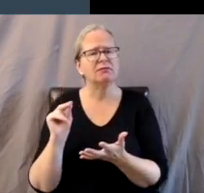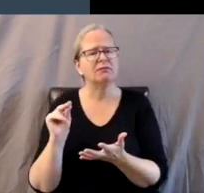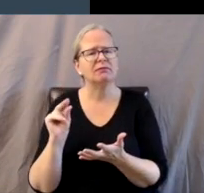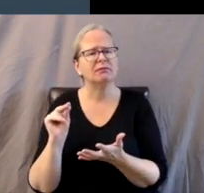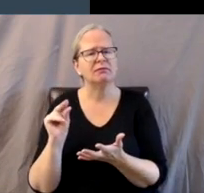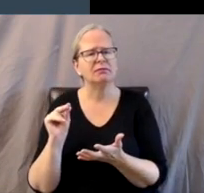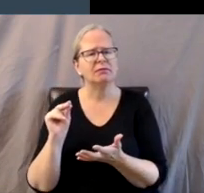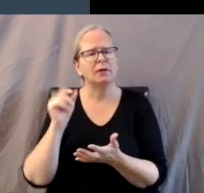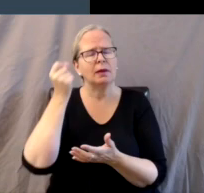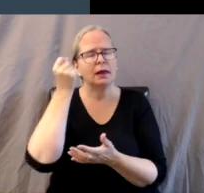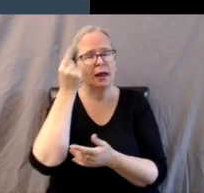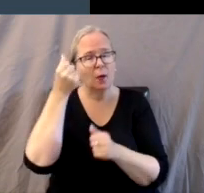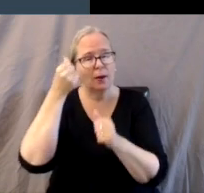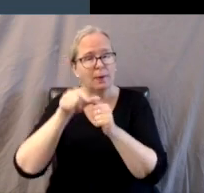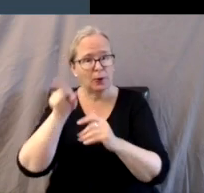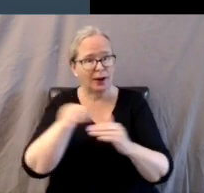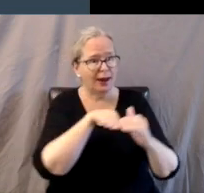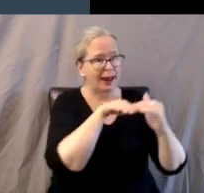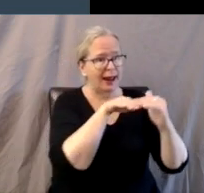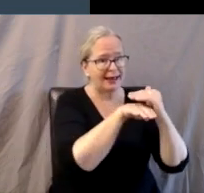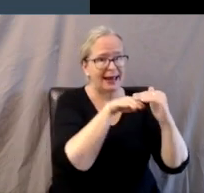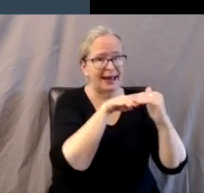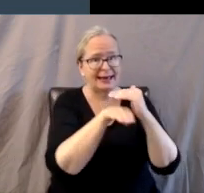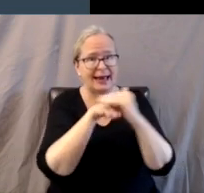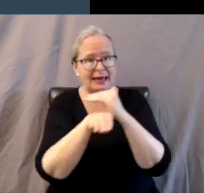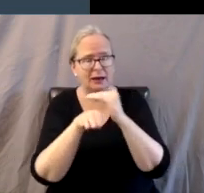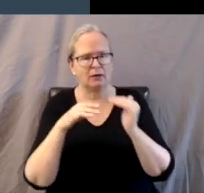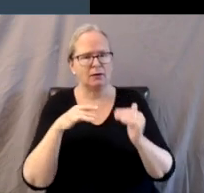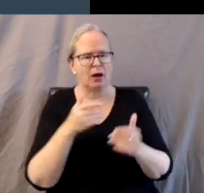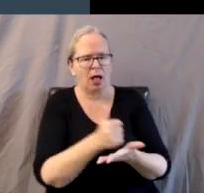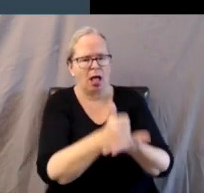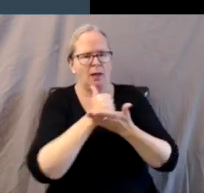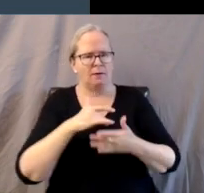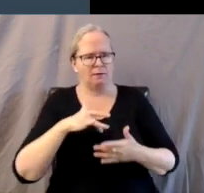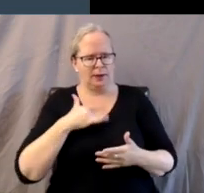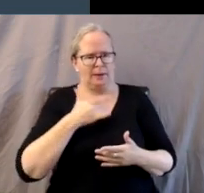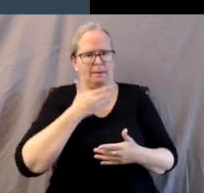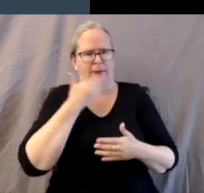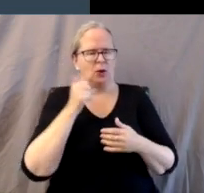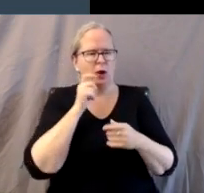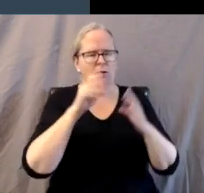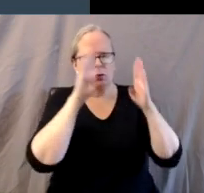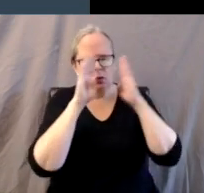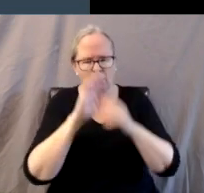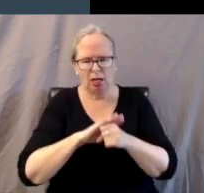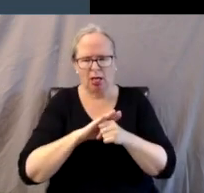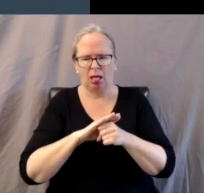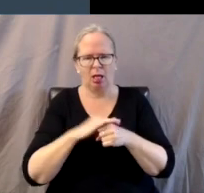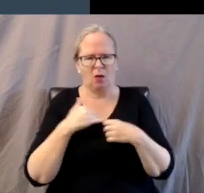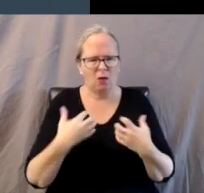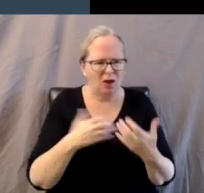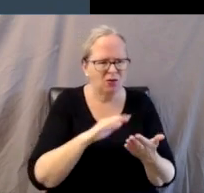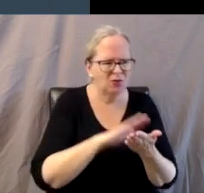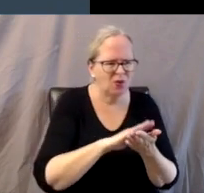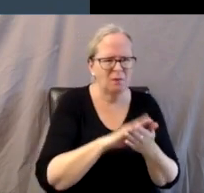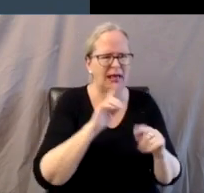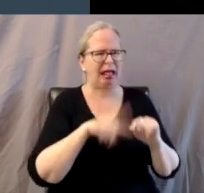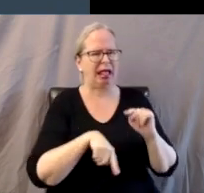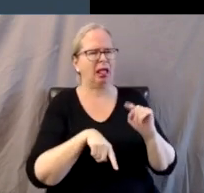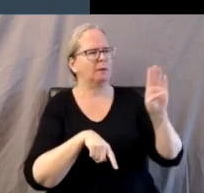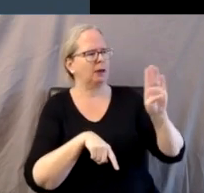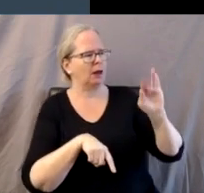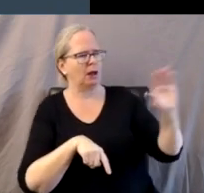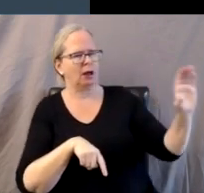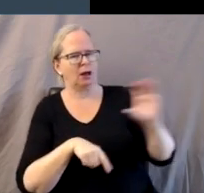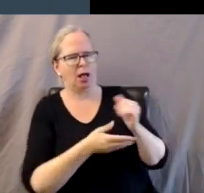significantly. And income security programs like old age and the Canada Child Benefit show that low-income families spend